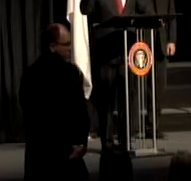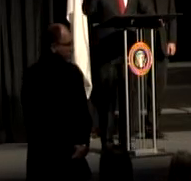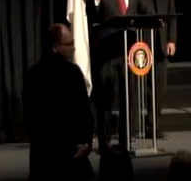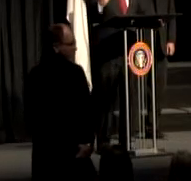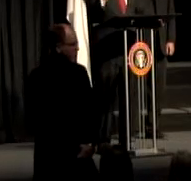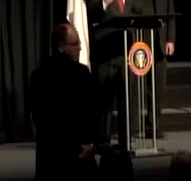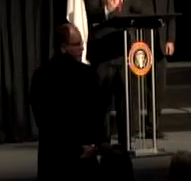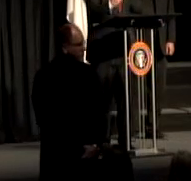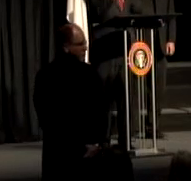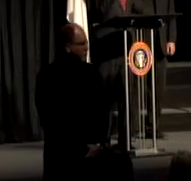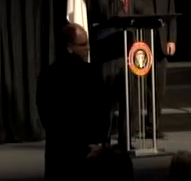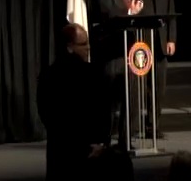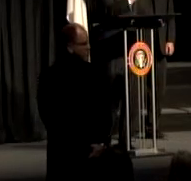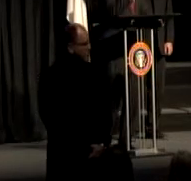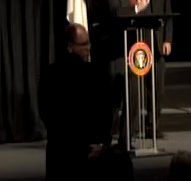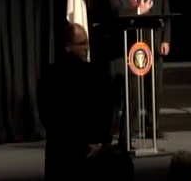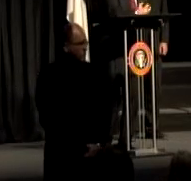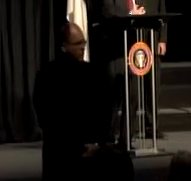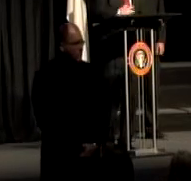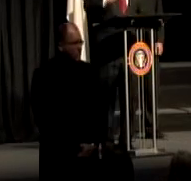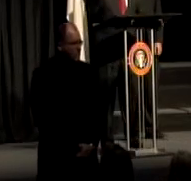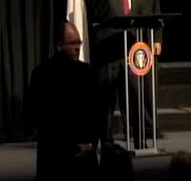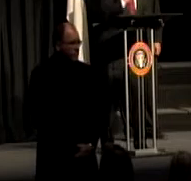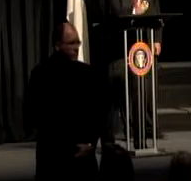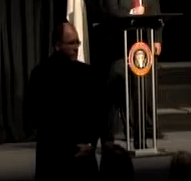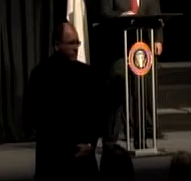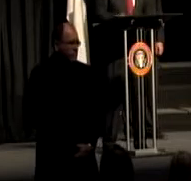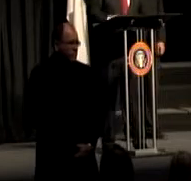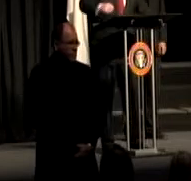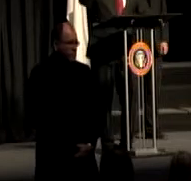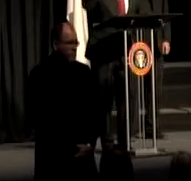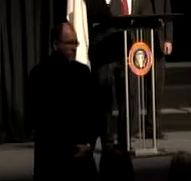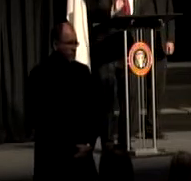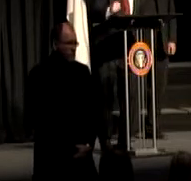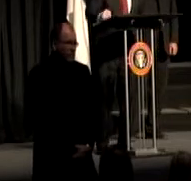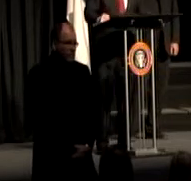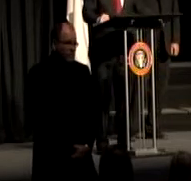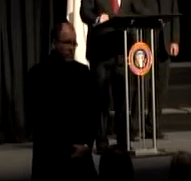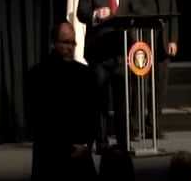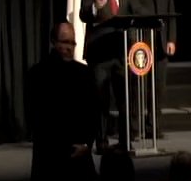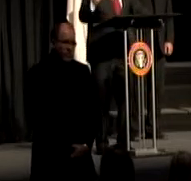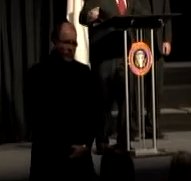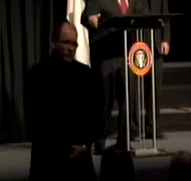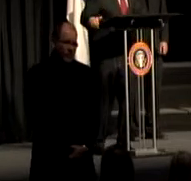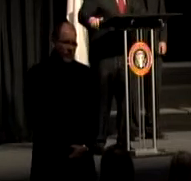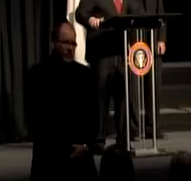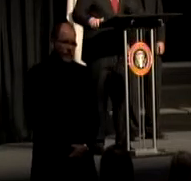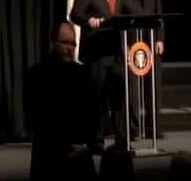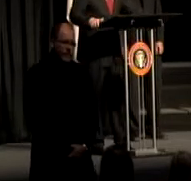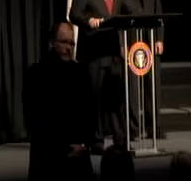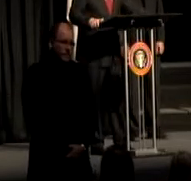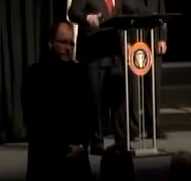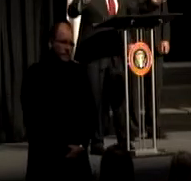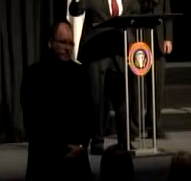bring within our life something that we know we have been saved from the pit of hell we've been saved from our sins for a cause I can be joyful